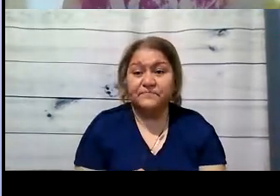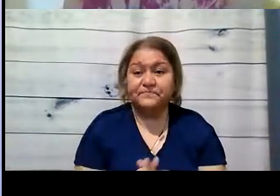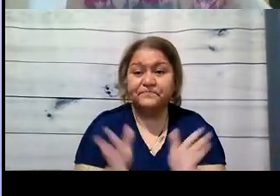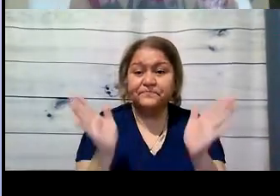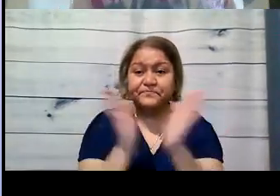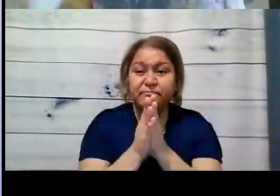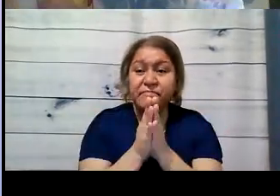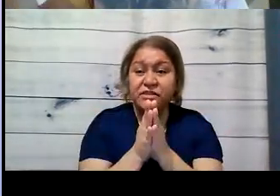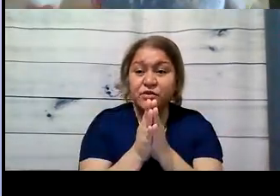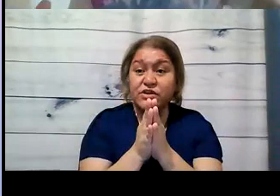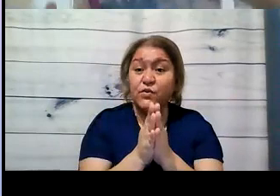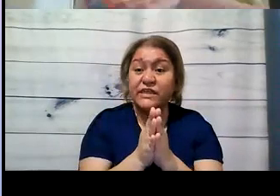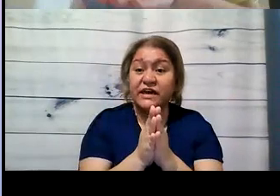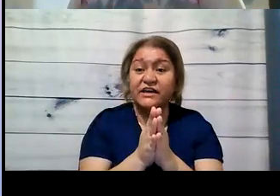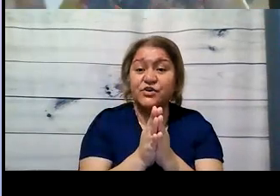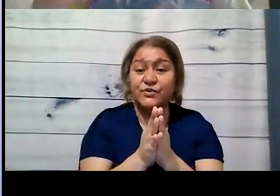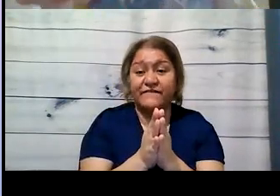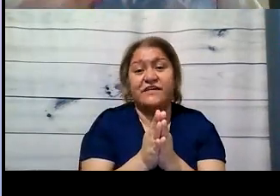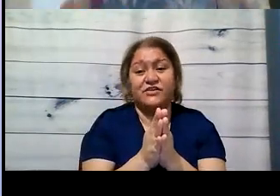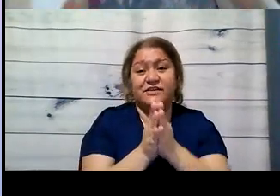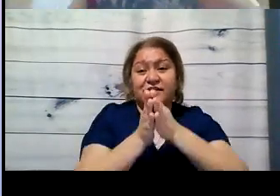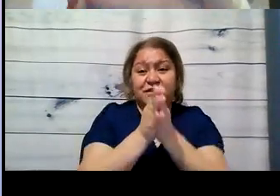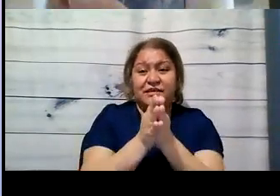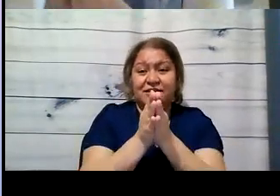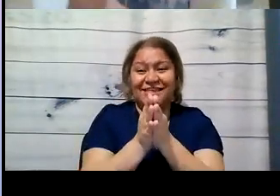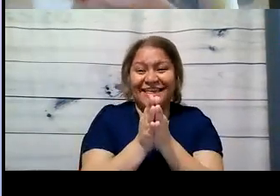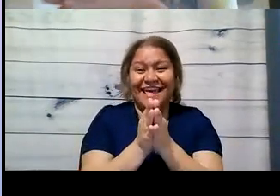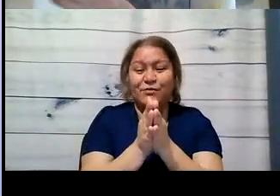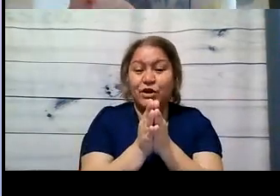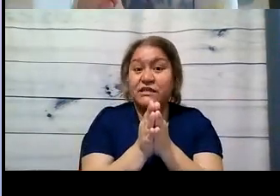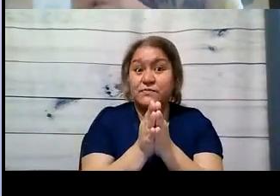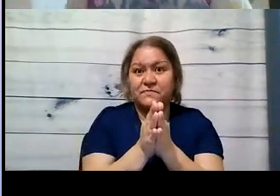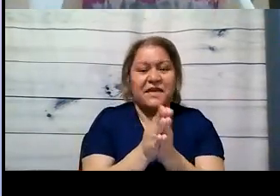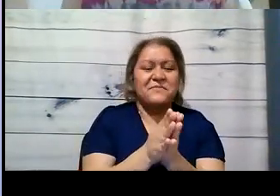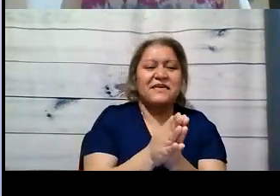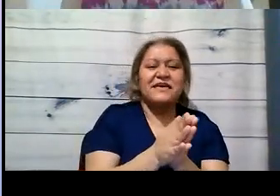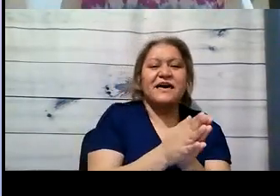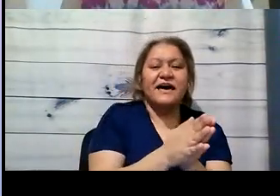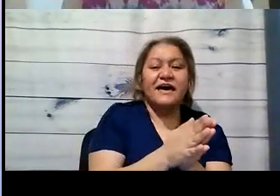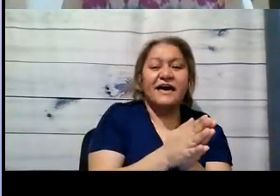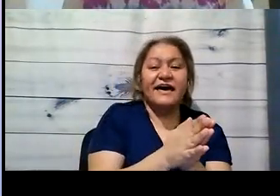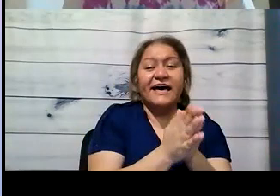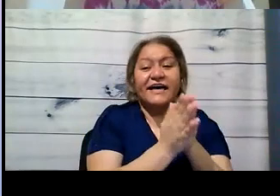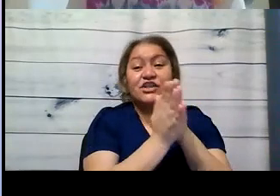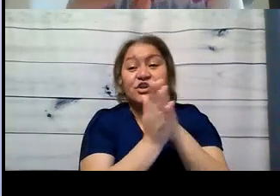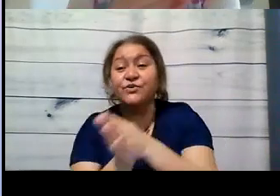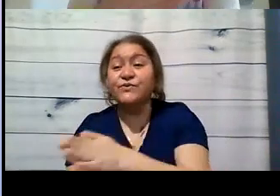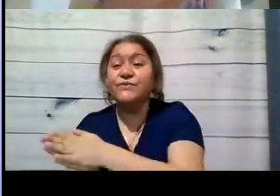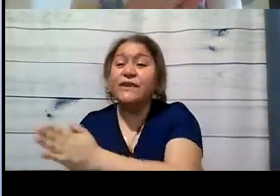song. So we start with a tuna fish. And we're going to swim. Yep.